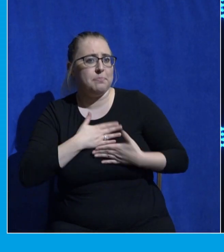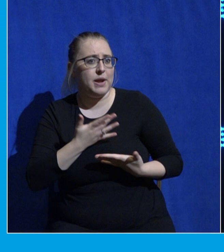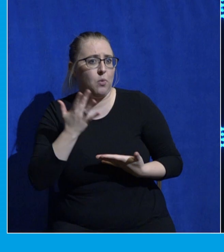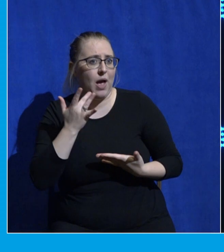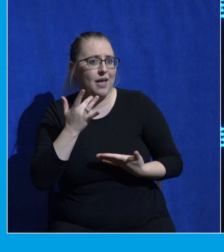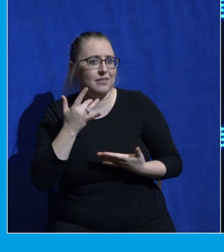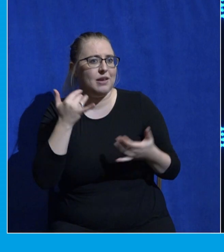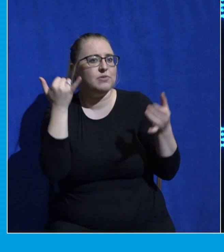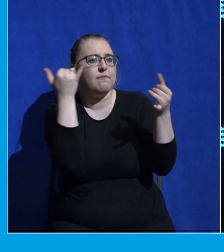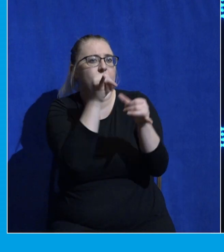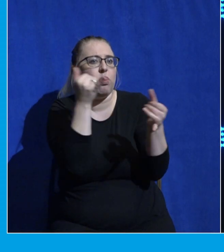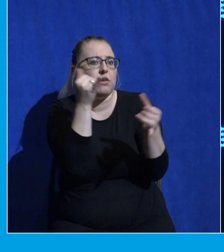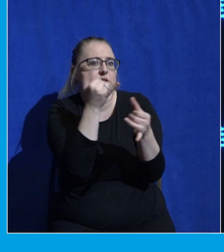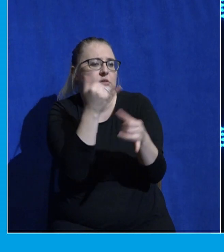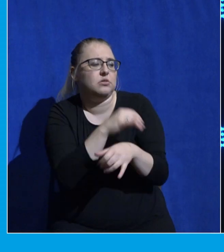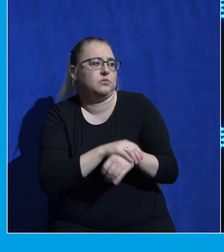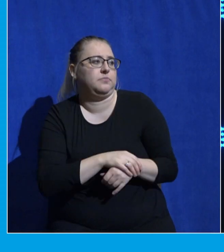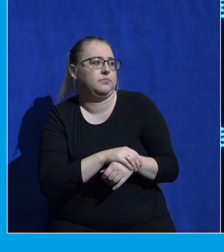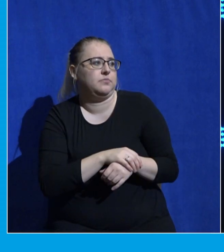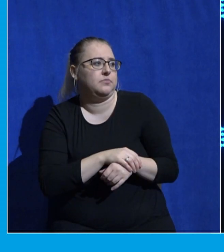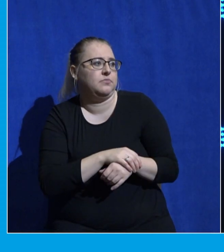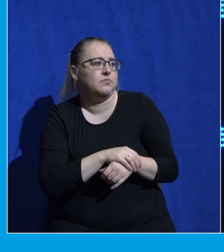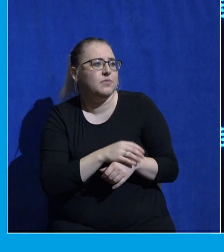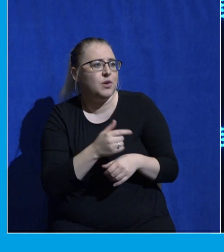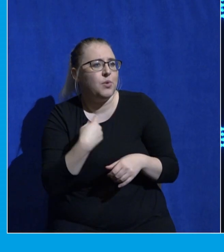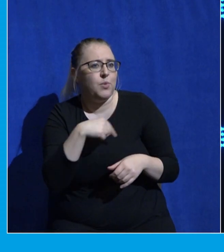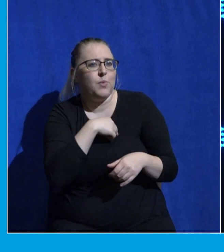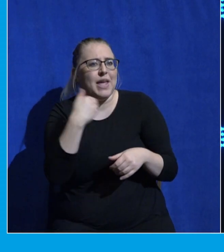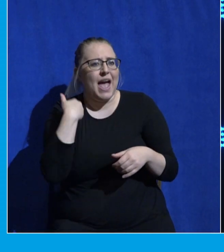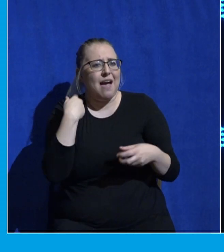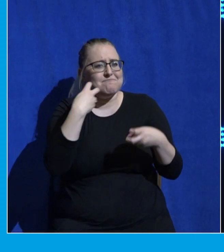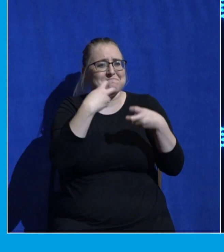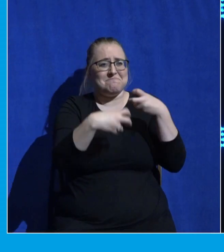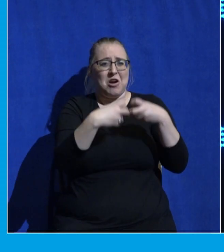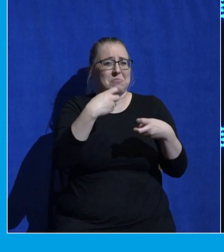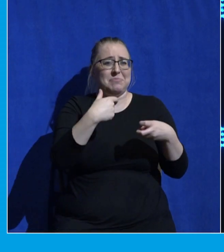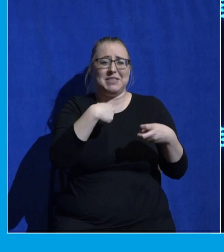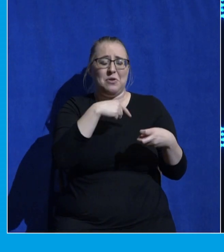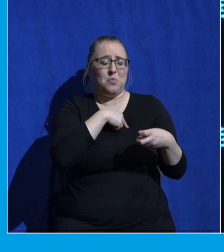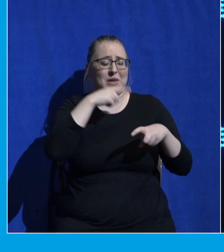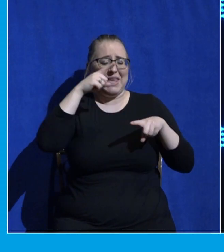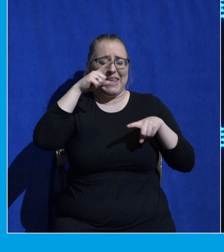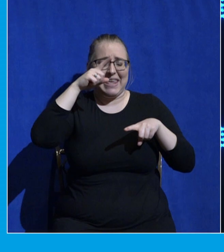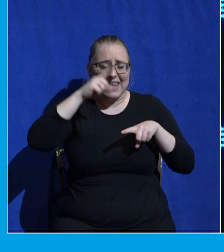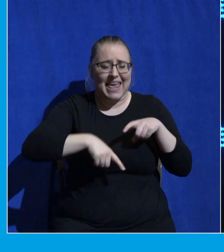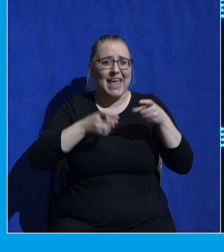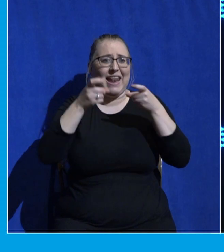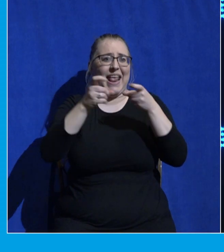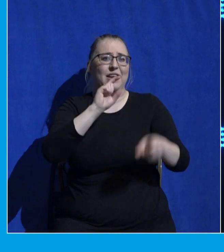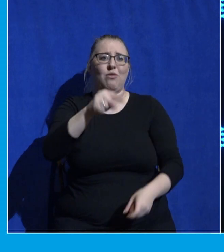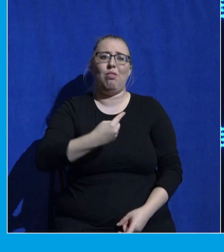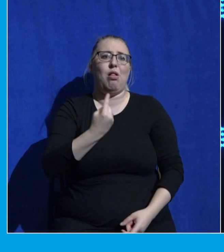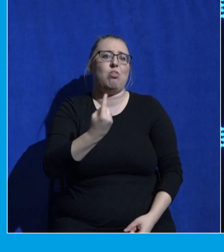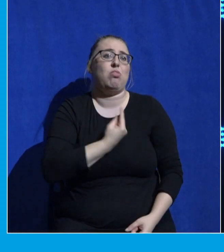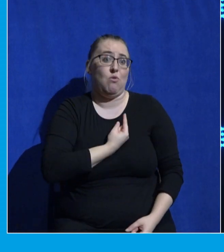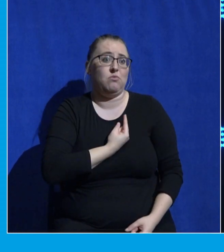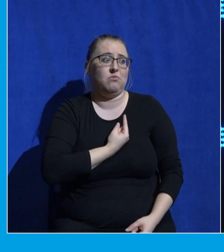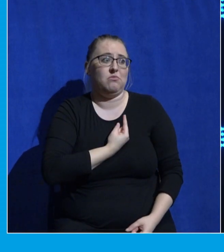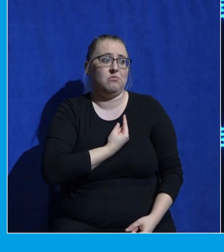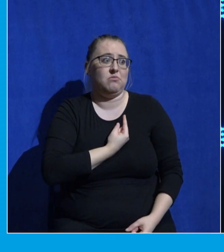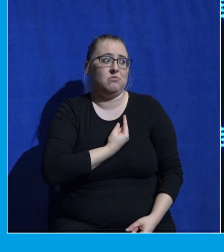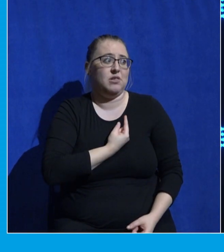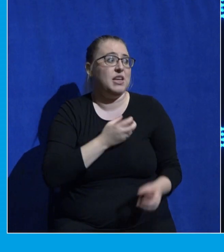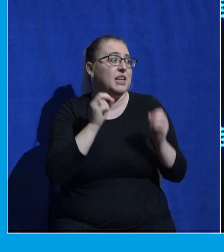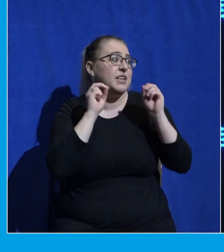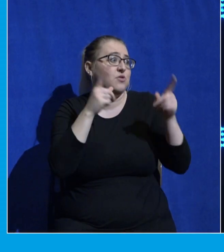Hear me this morning. There are problems in our lives that we are ill-equipped to handle alone, and it's okay to say